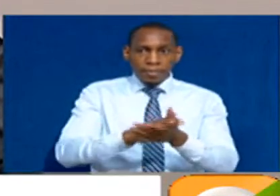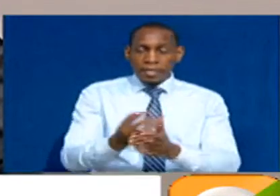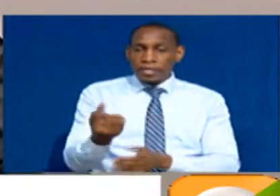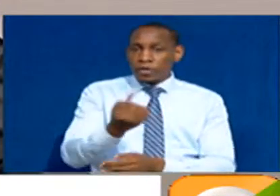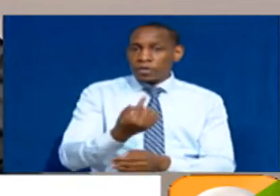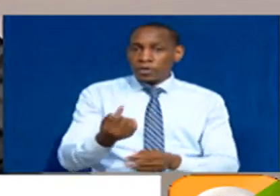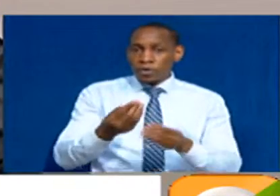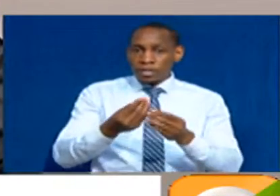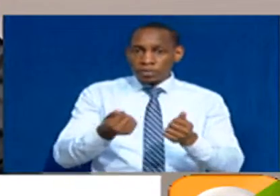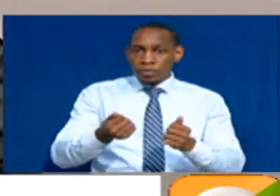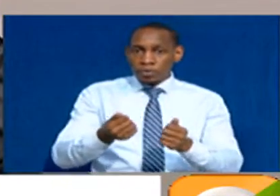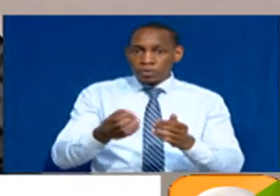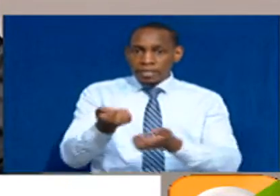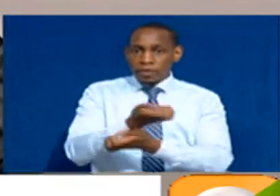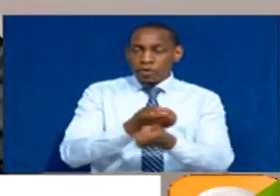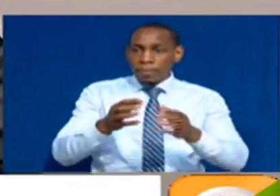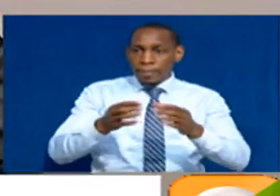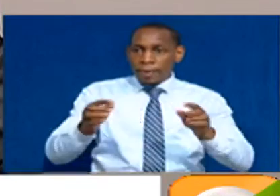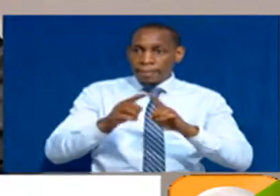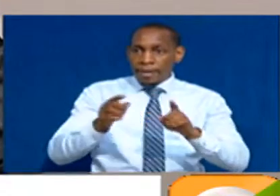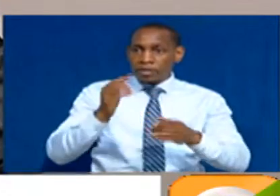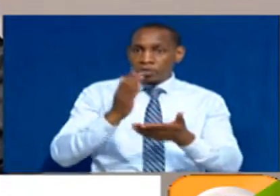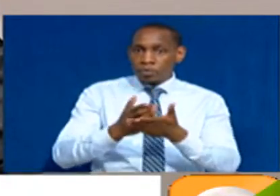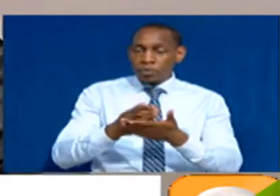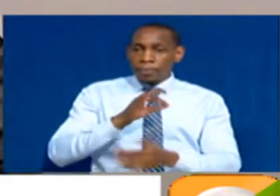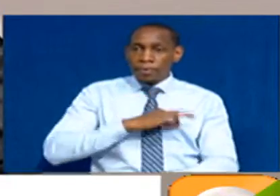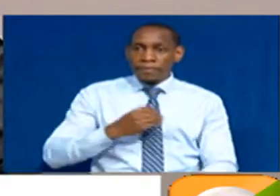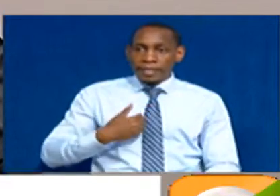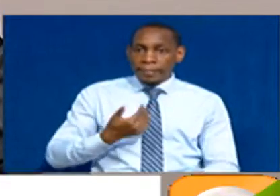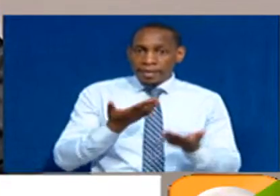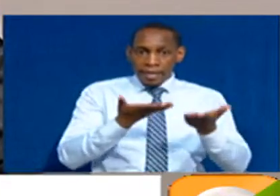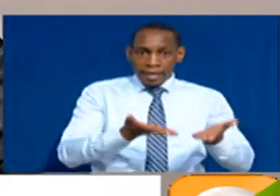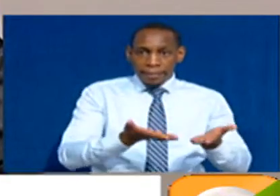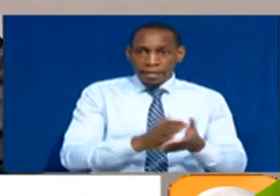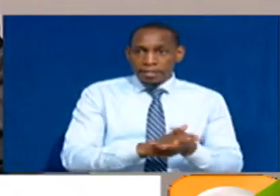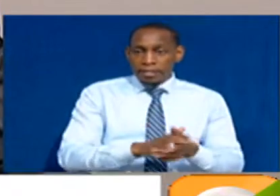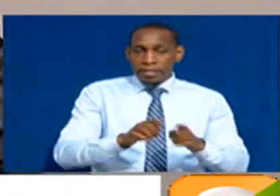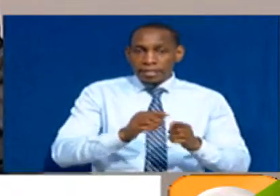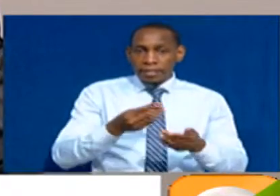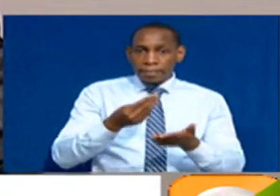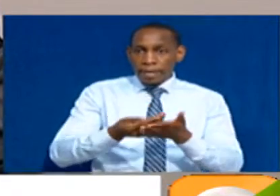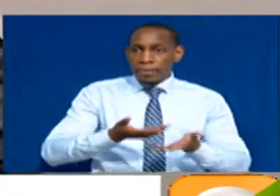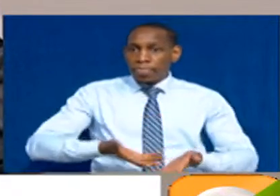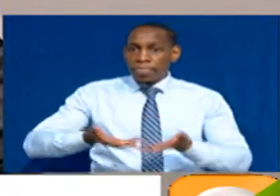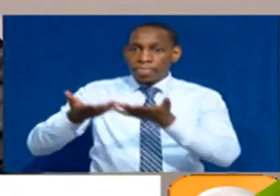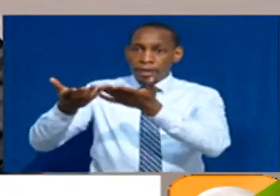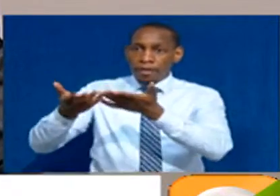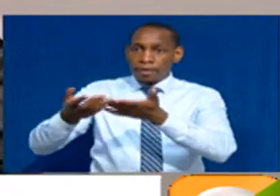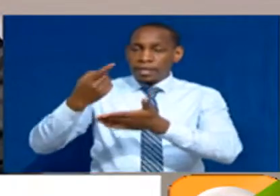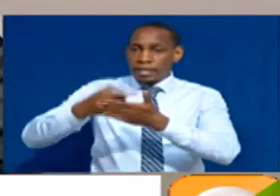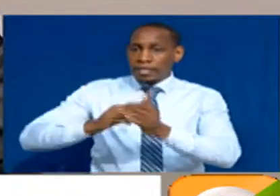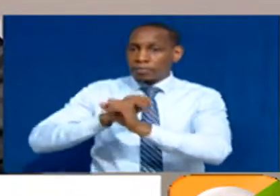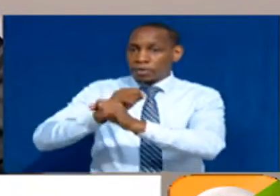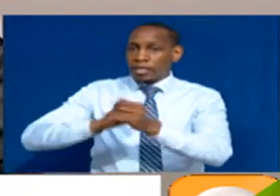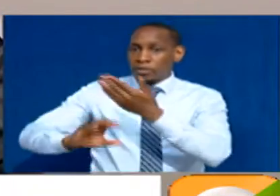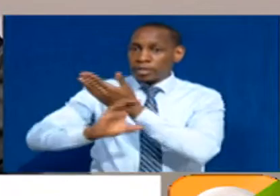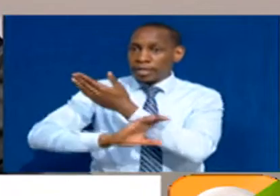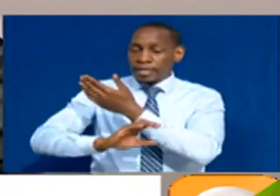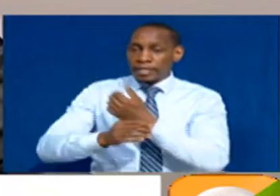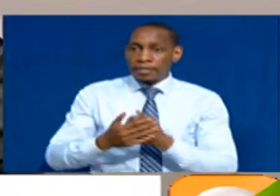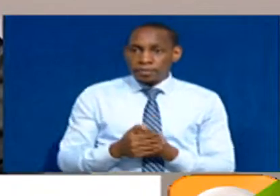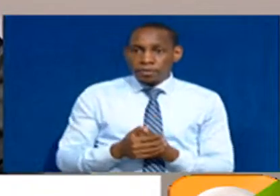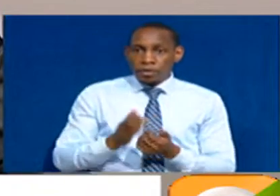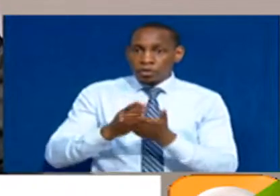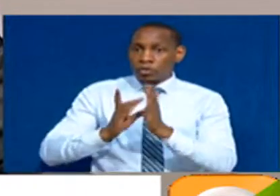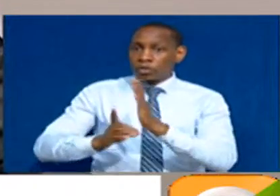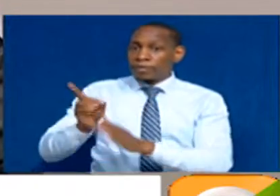only way we can grow our economies. But if we are making profits here and shifting these profits to tax havens, countries that are